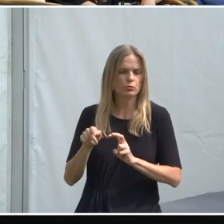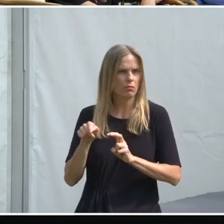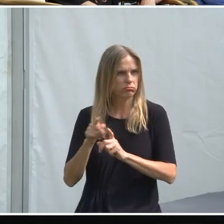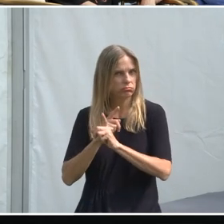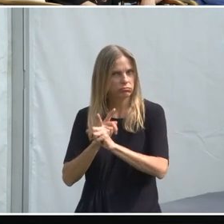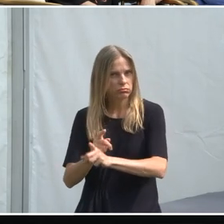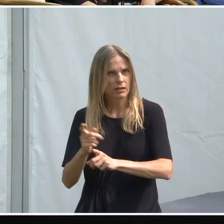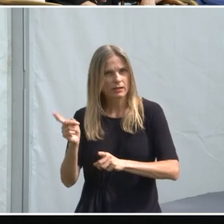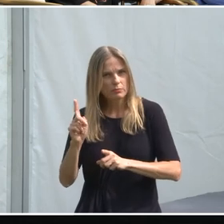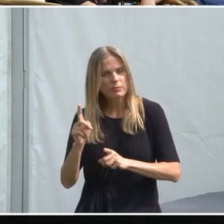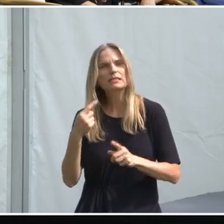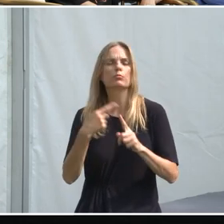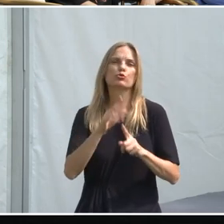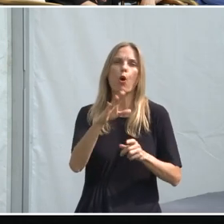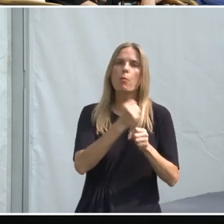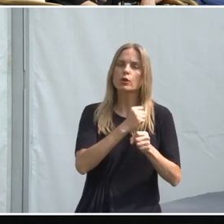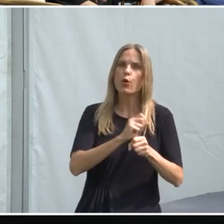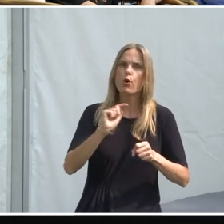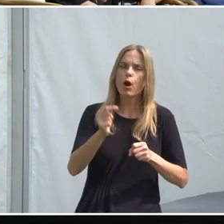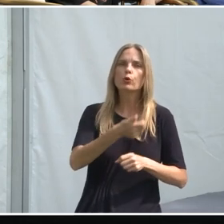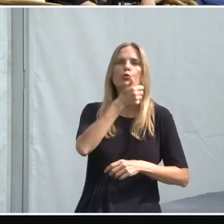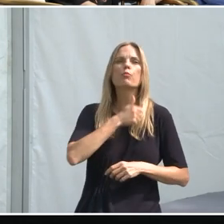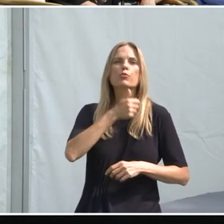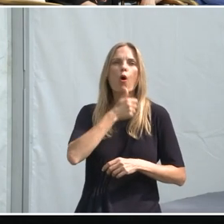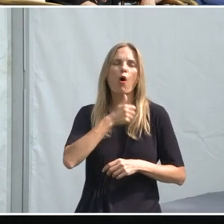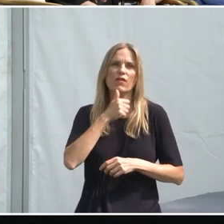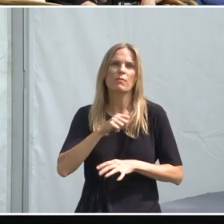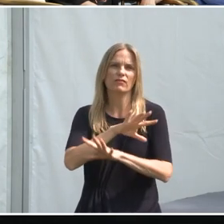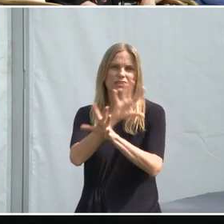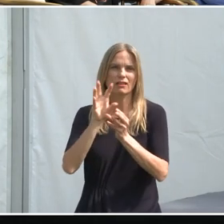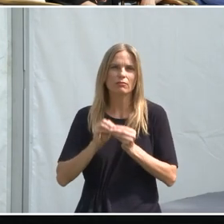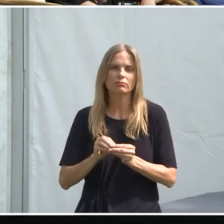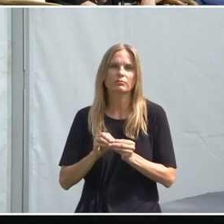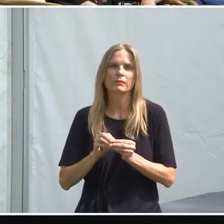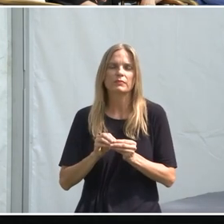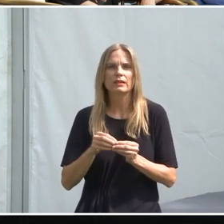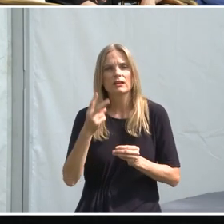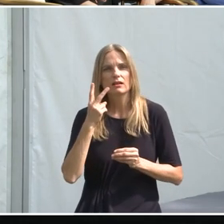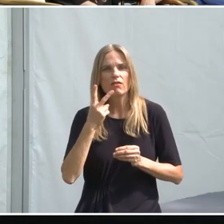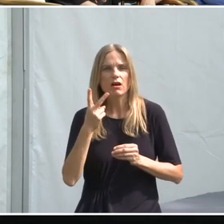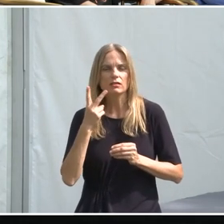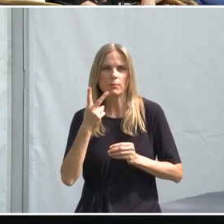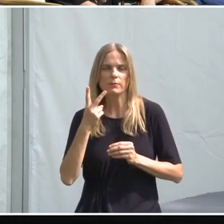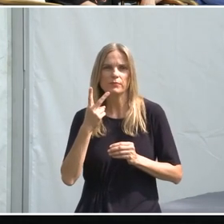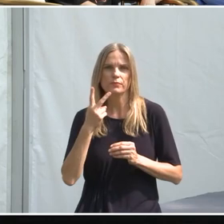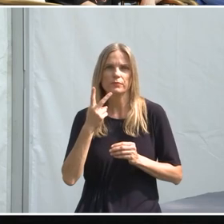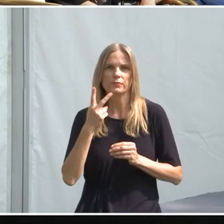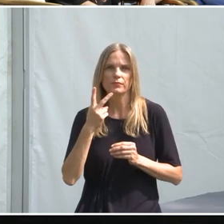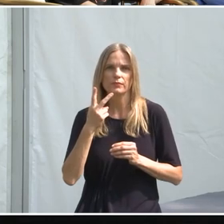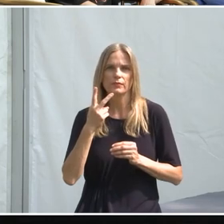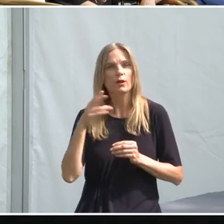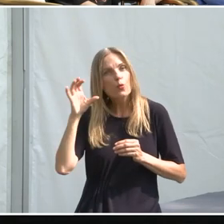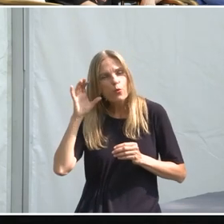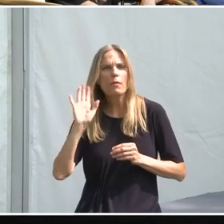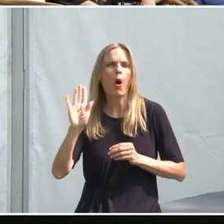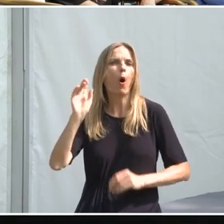at institutions. Let's try and see, let's try and hear from you